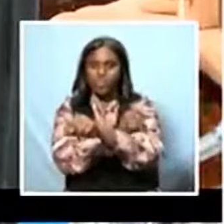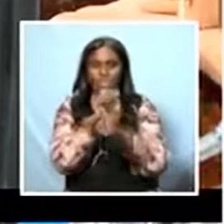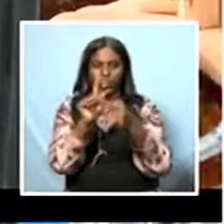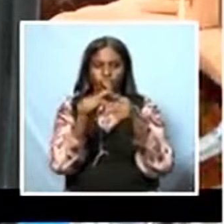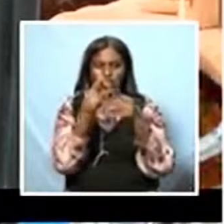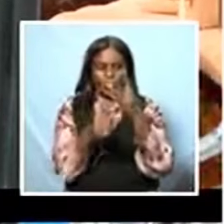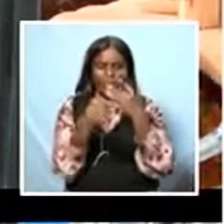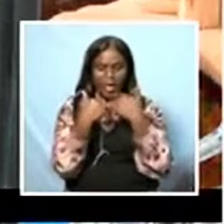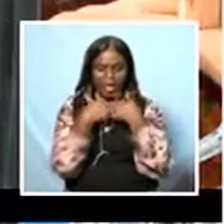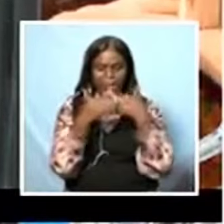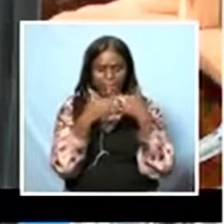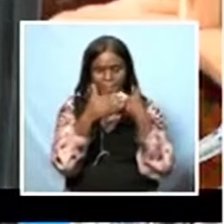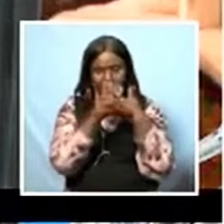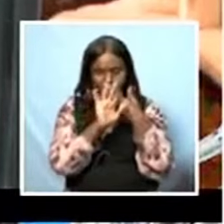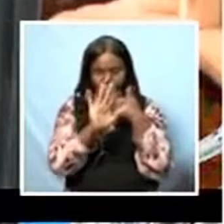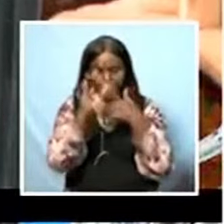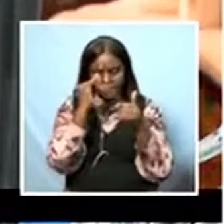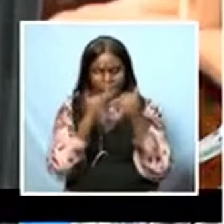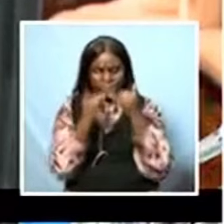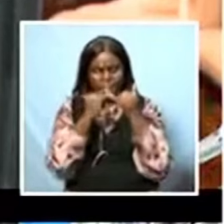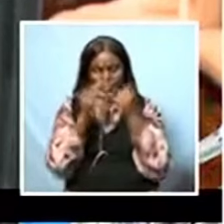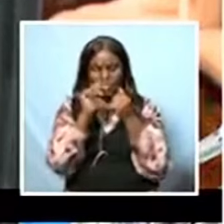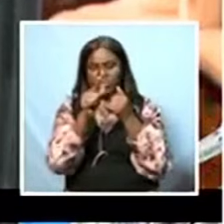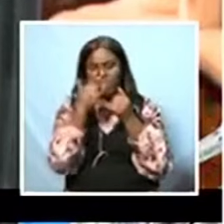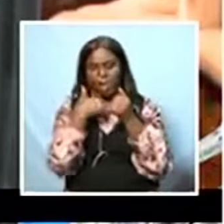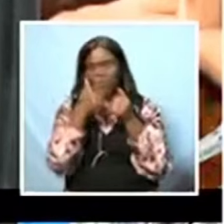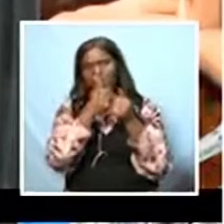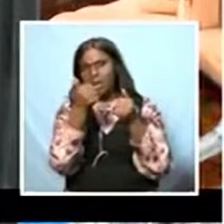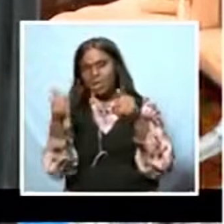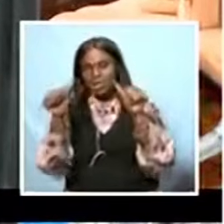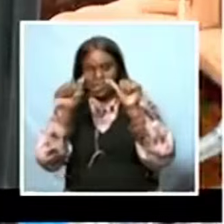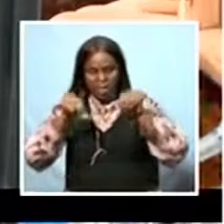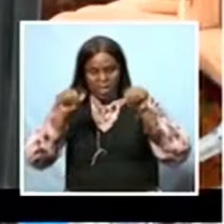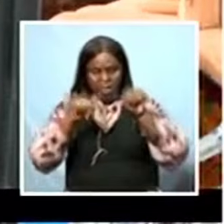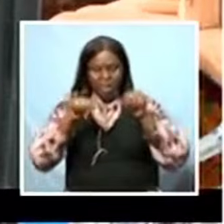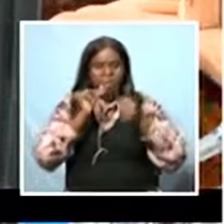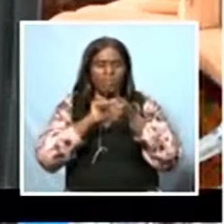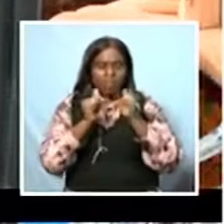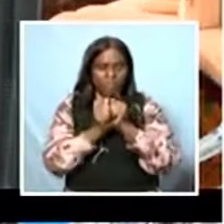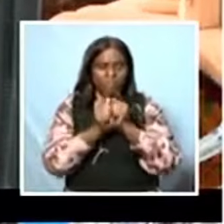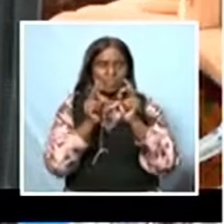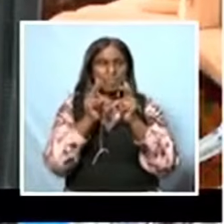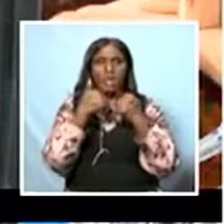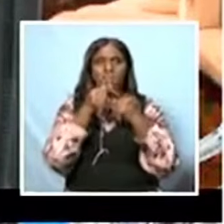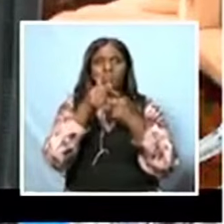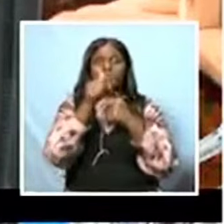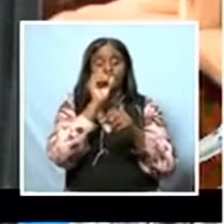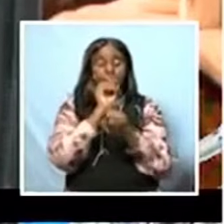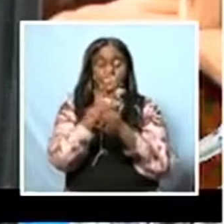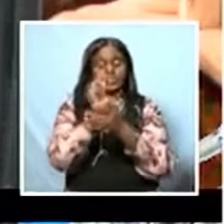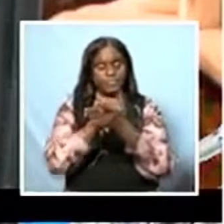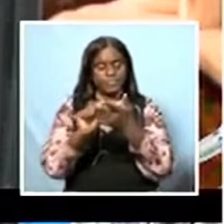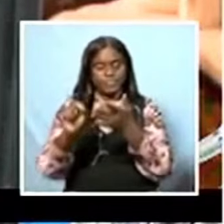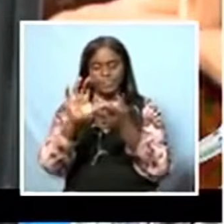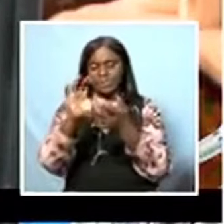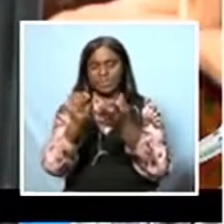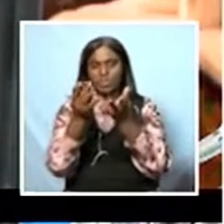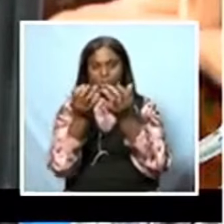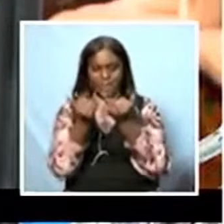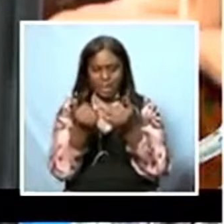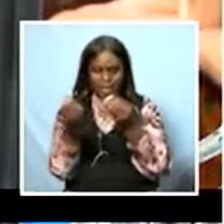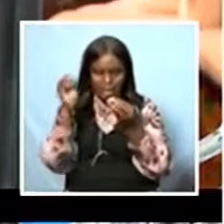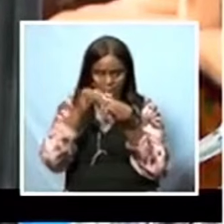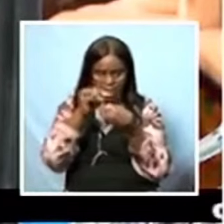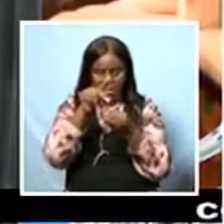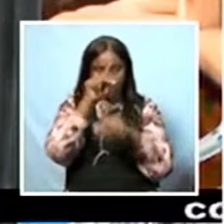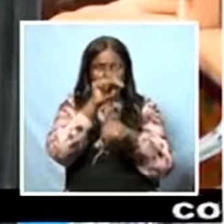to extend its complete? Because that would be another audit issue. Yeah. So have you already written CS wanting to extend that